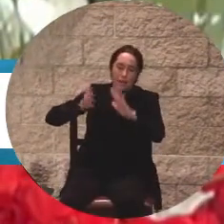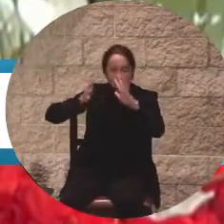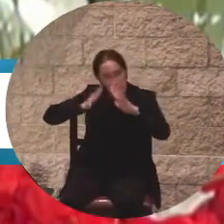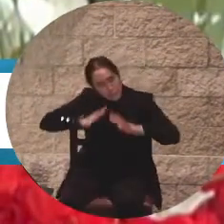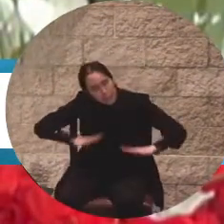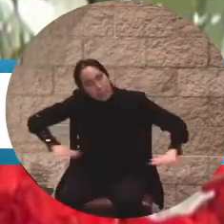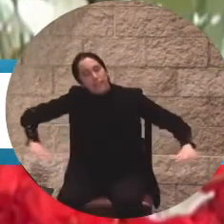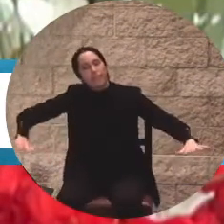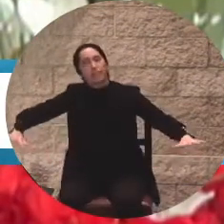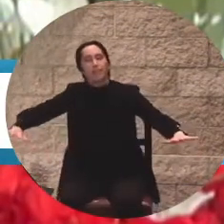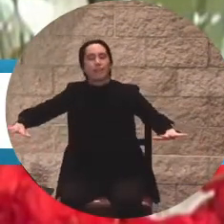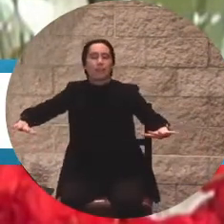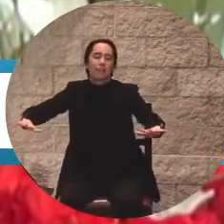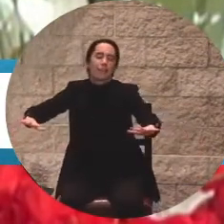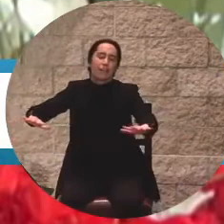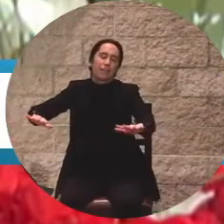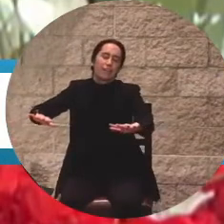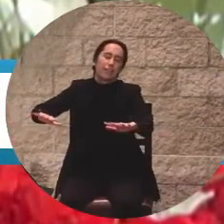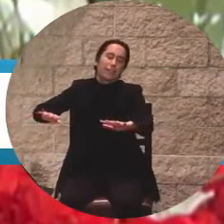time in the city.